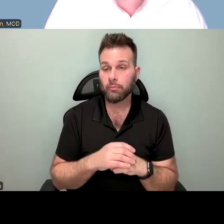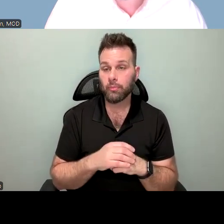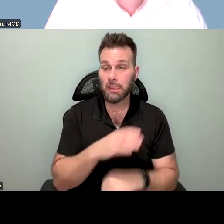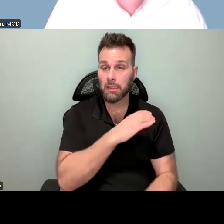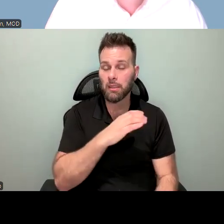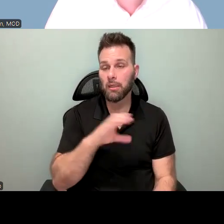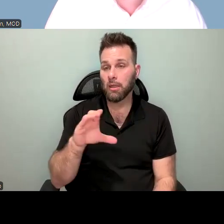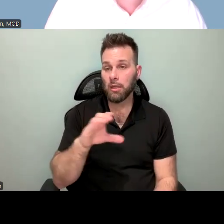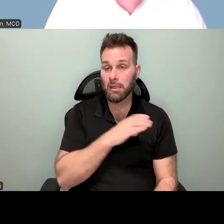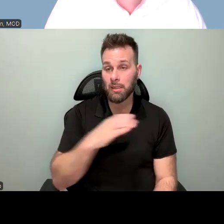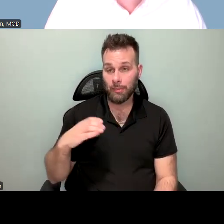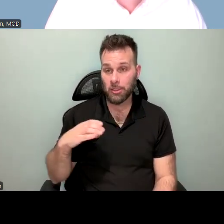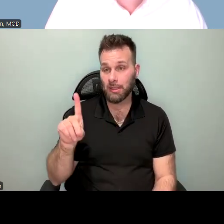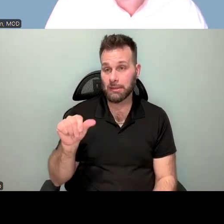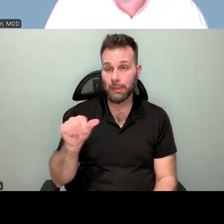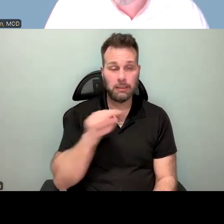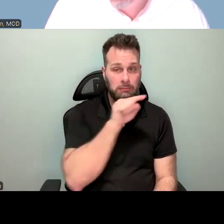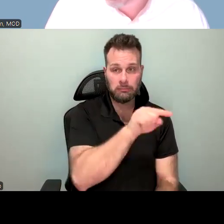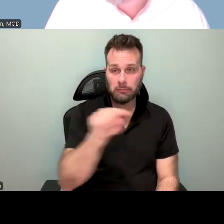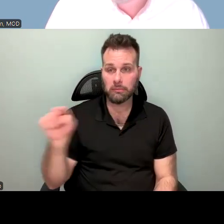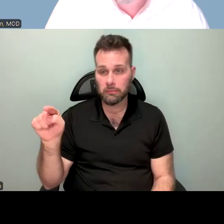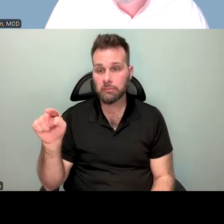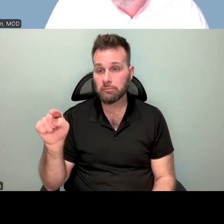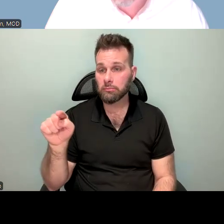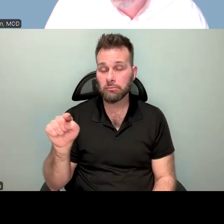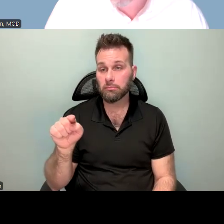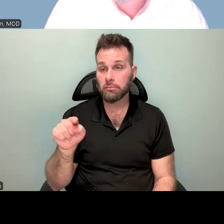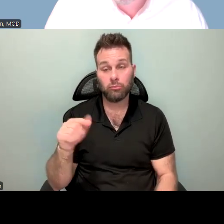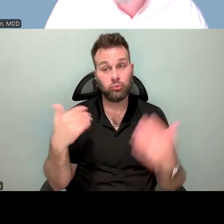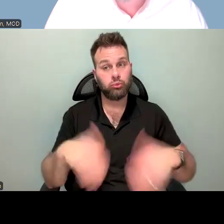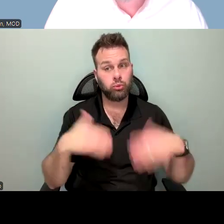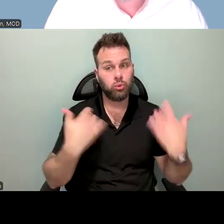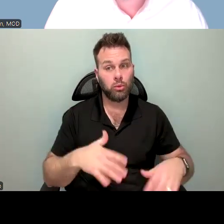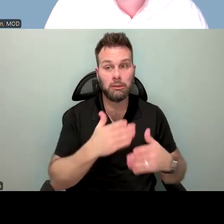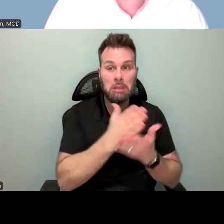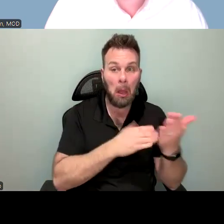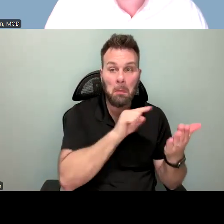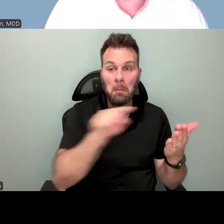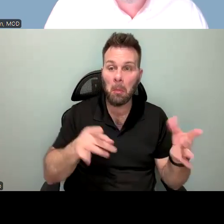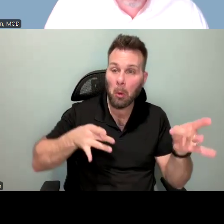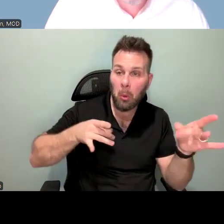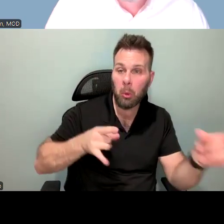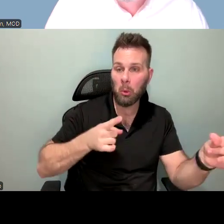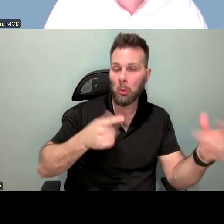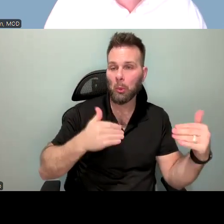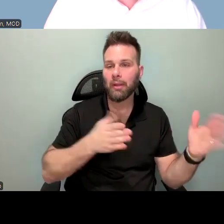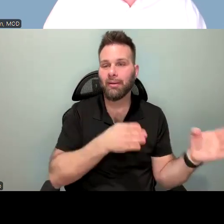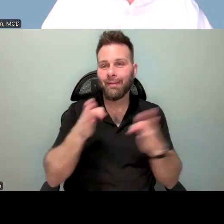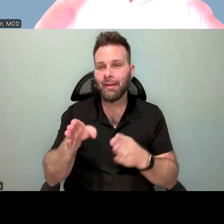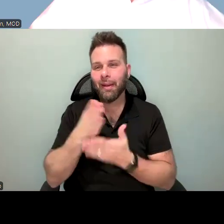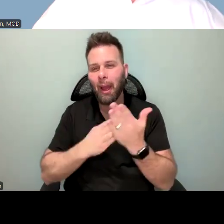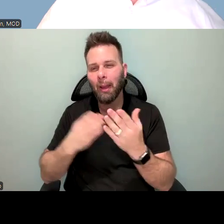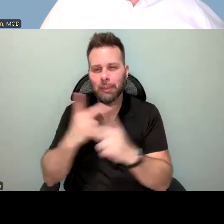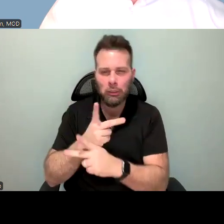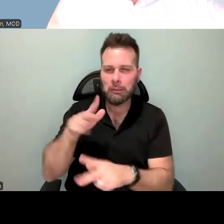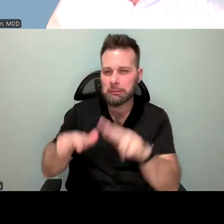CODs, other commissions on disabilities are some are very well operated. Some are, still trying to figure out their goals and objectives. So, there's